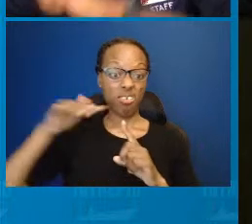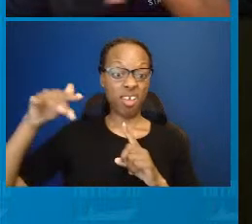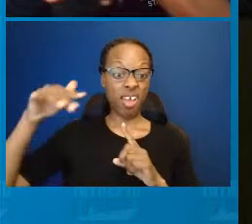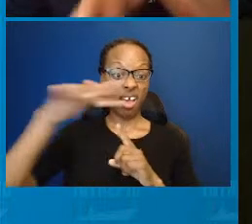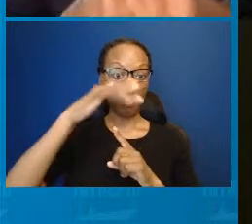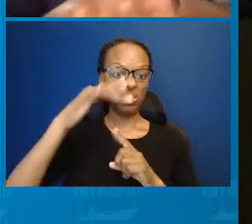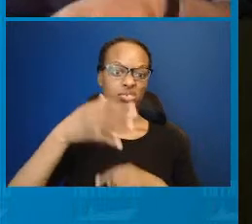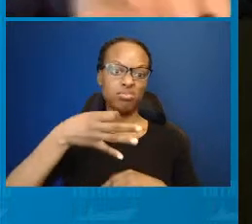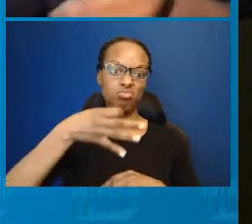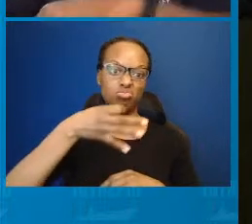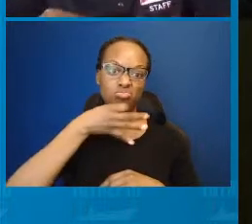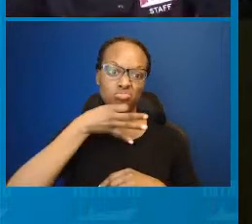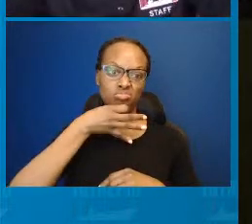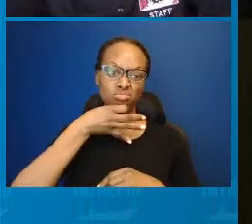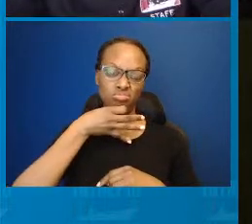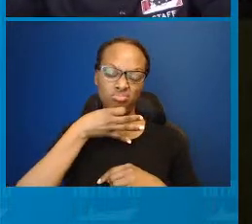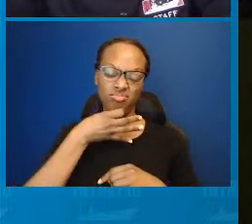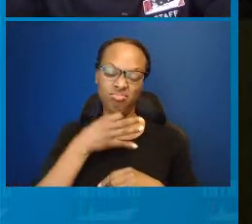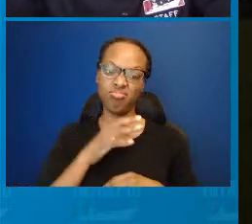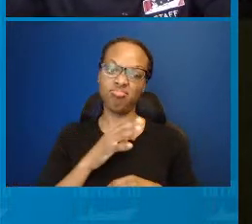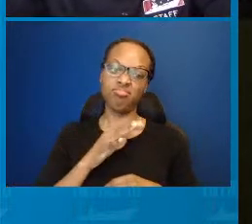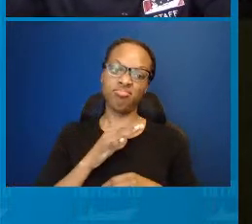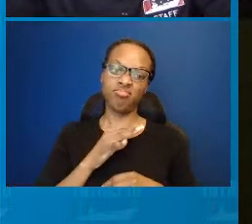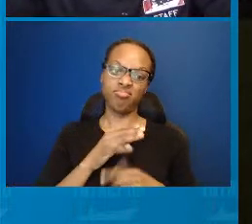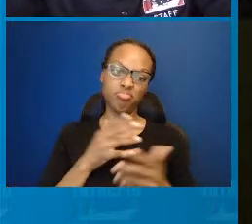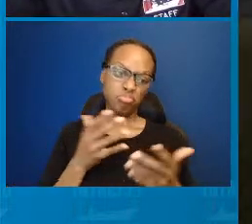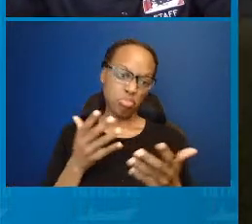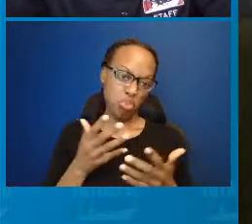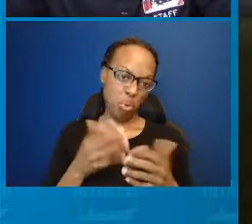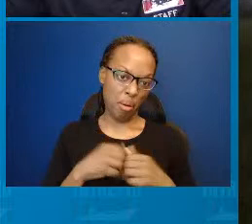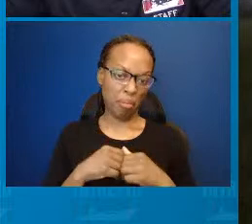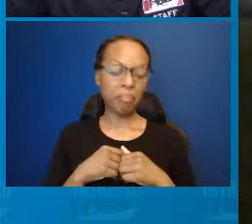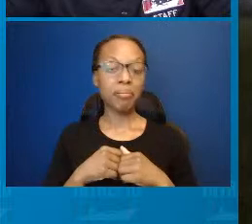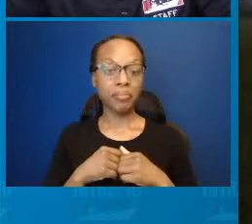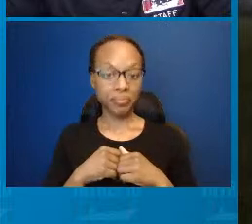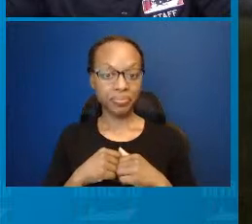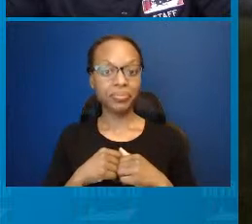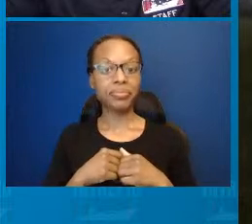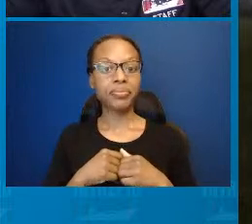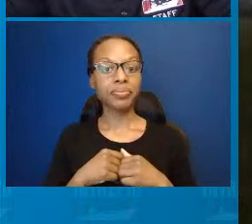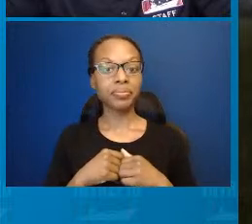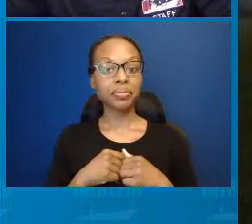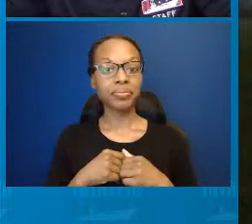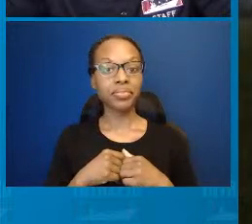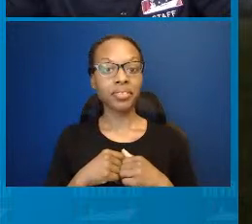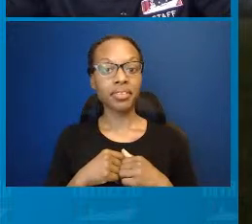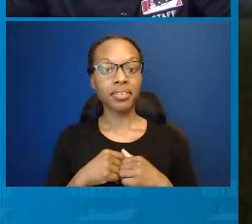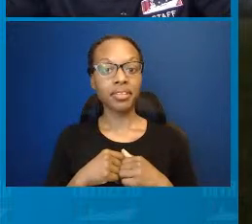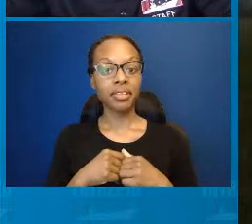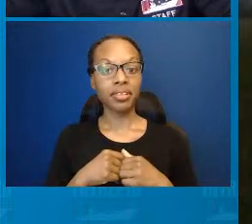the stuff that we see flying around there, it's also really good at this.